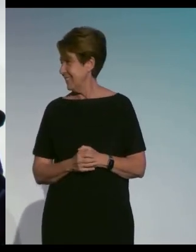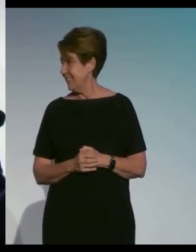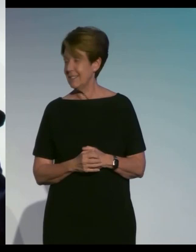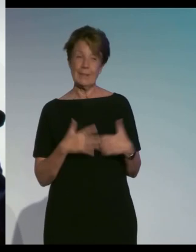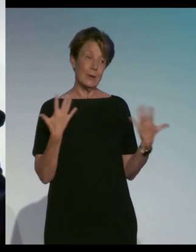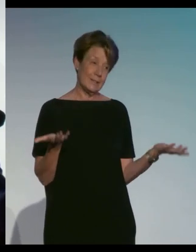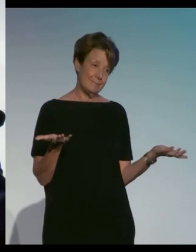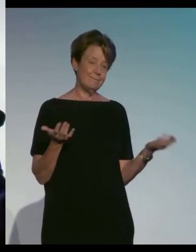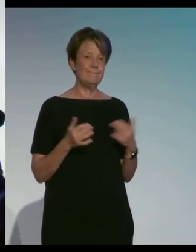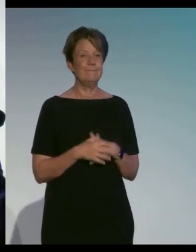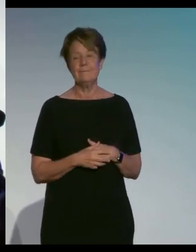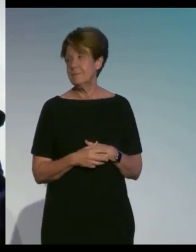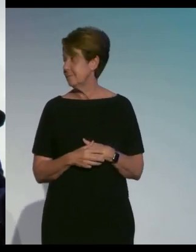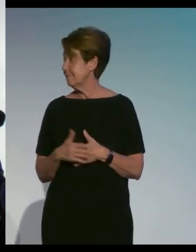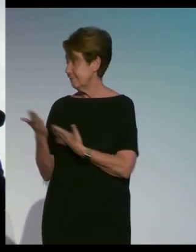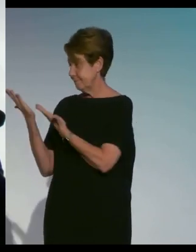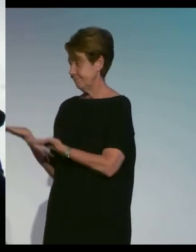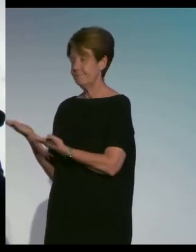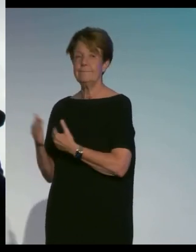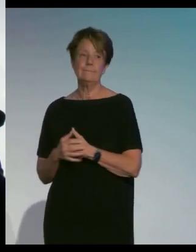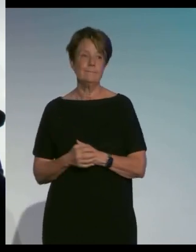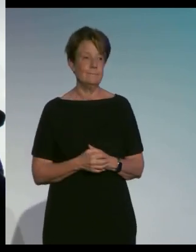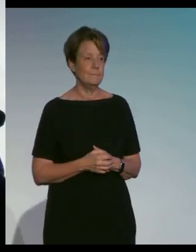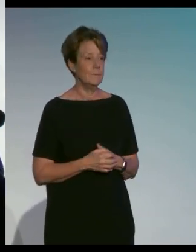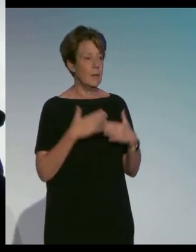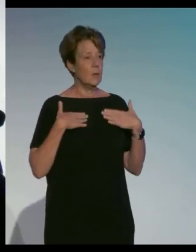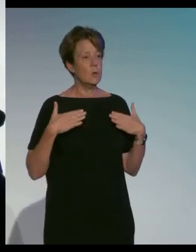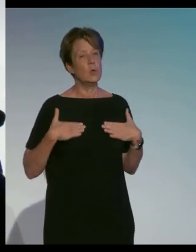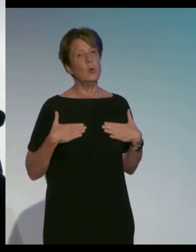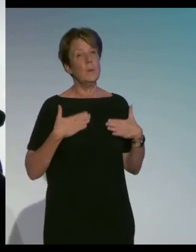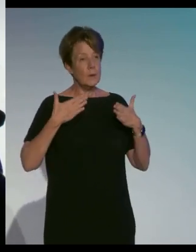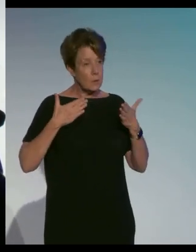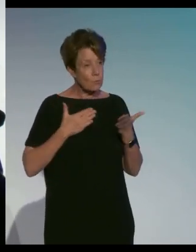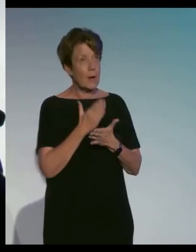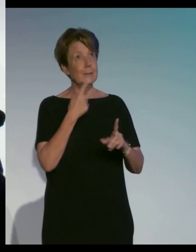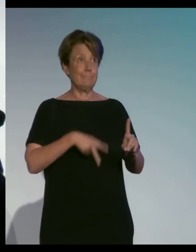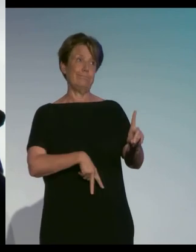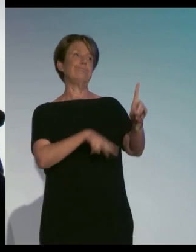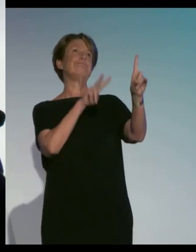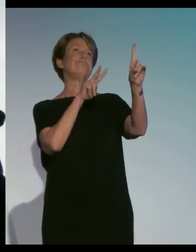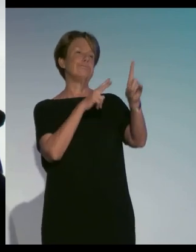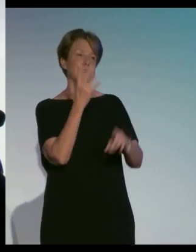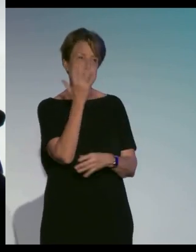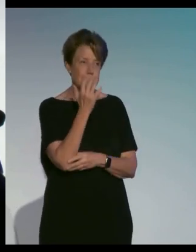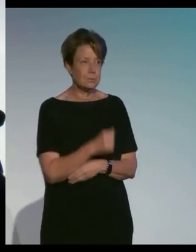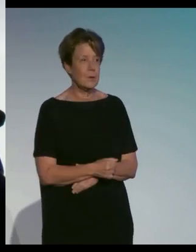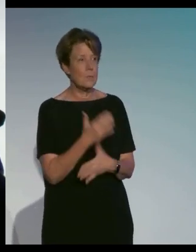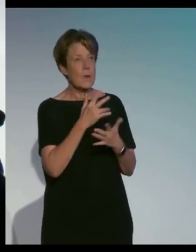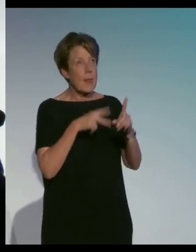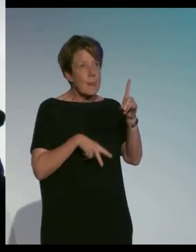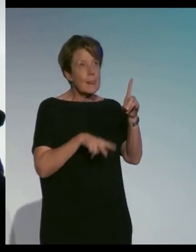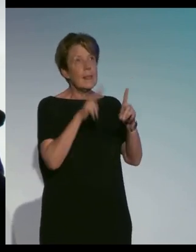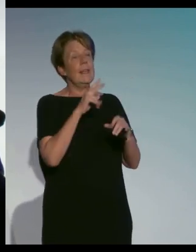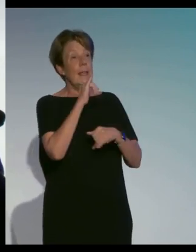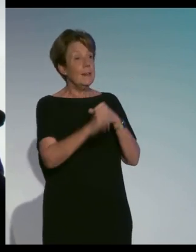because let's face it, Michael is a human rights icon for our community. He's a luminary international